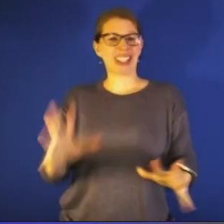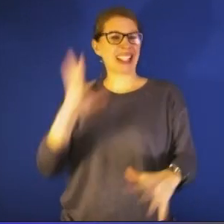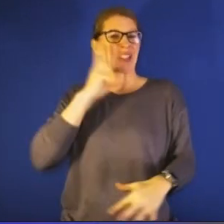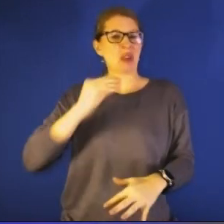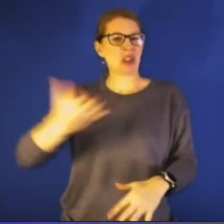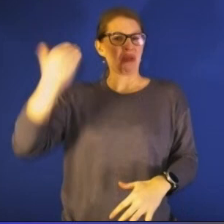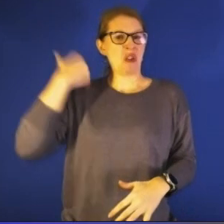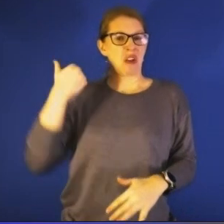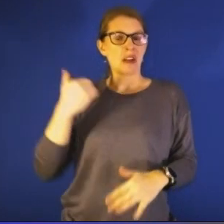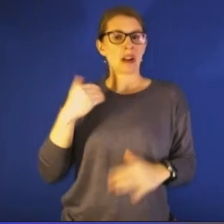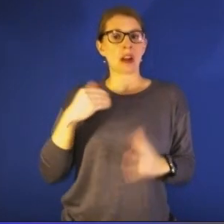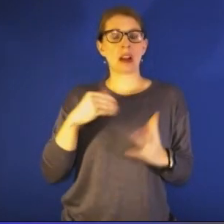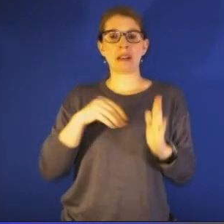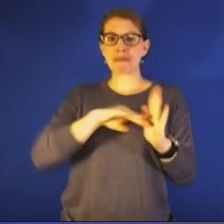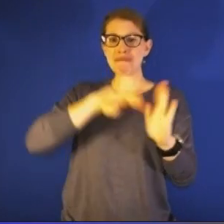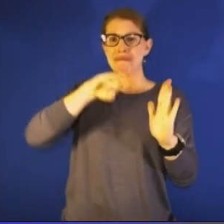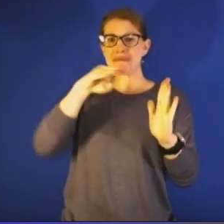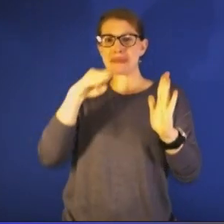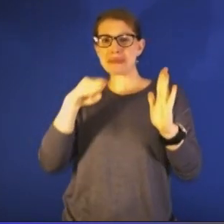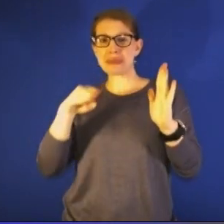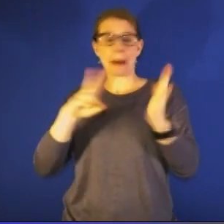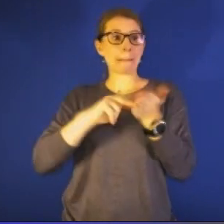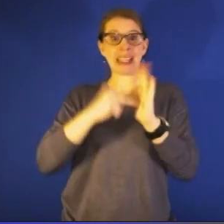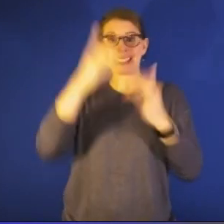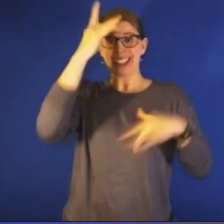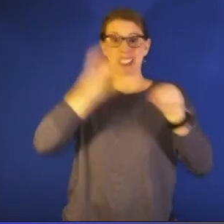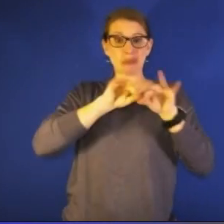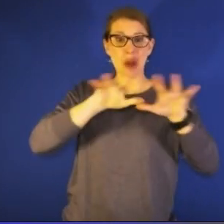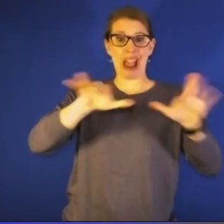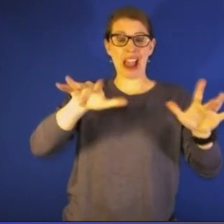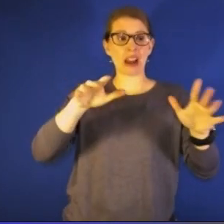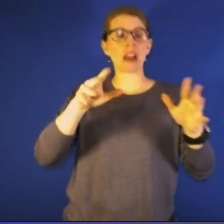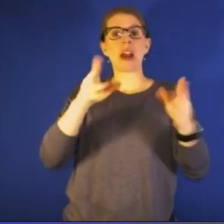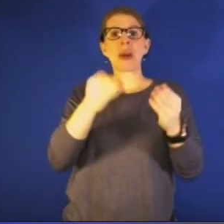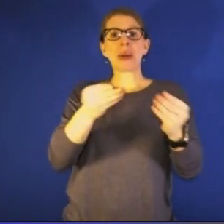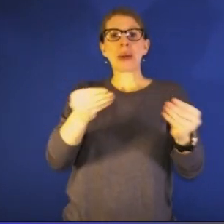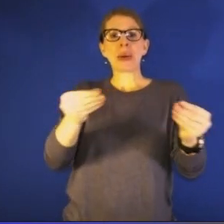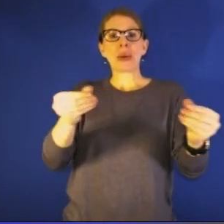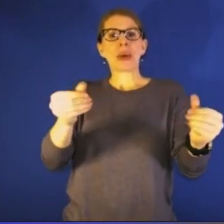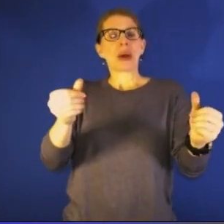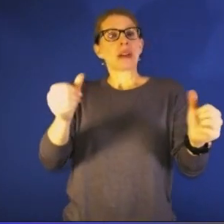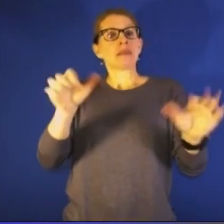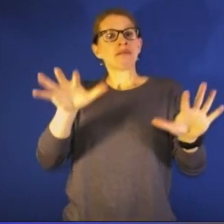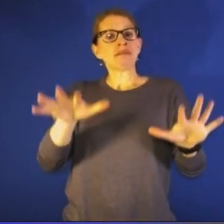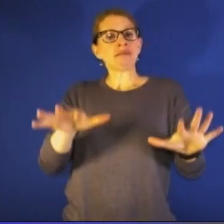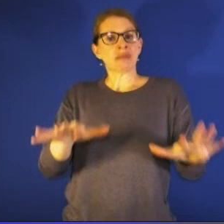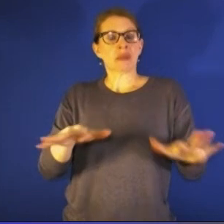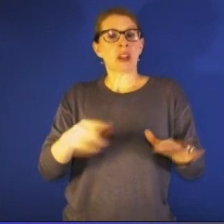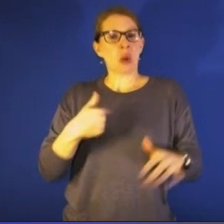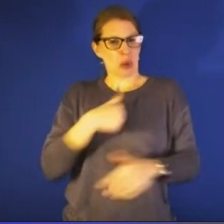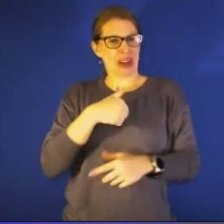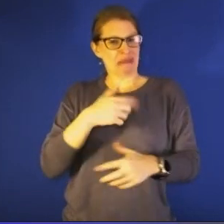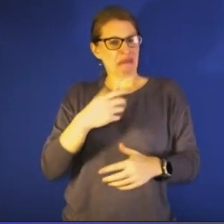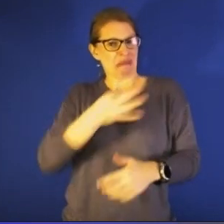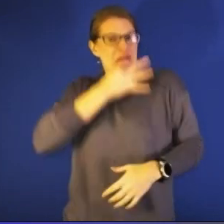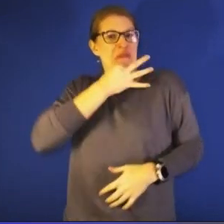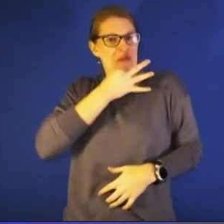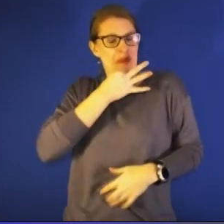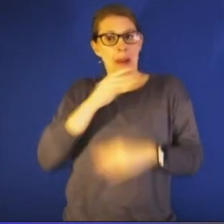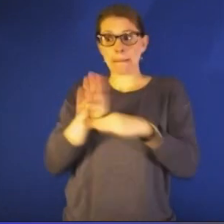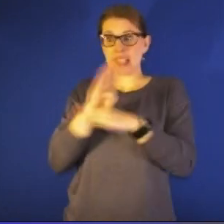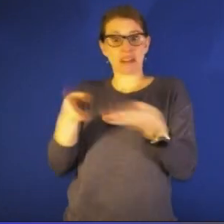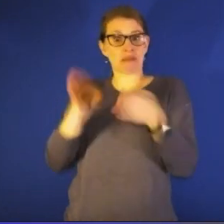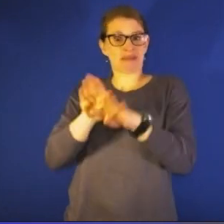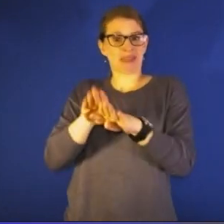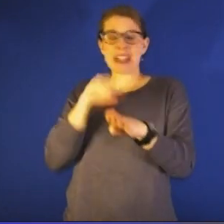the curve multiple times. We're pretty practiced at it. We know how to do it. Turning off businesses is probably not the best